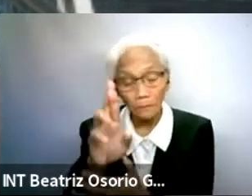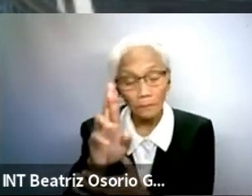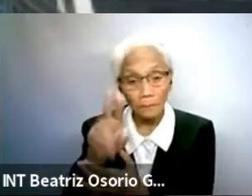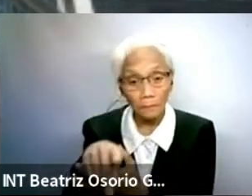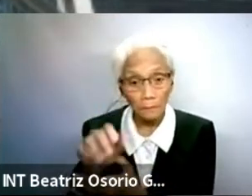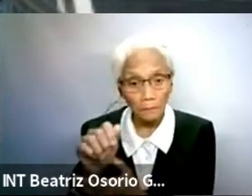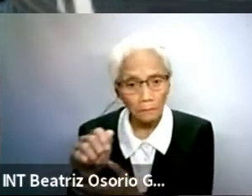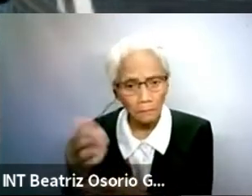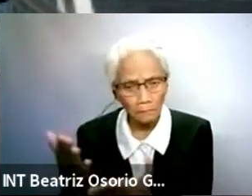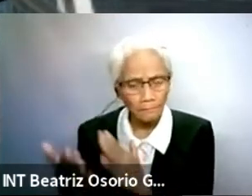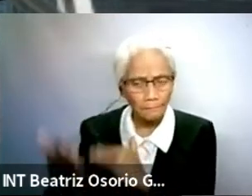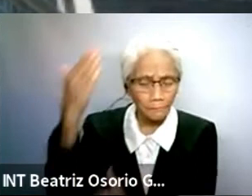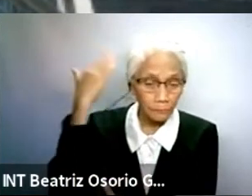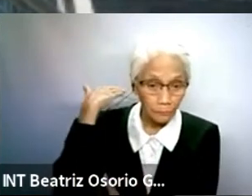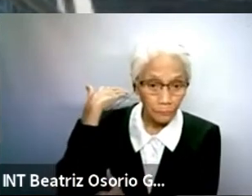was